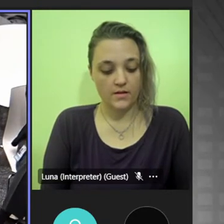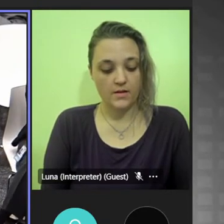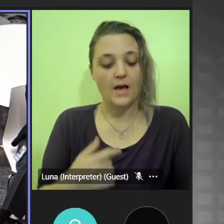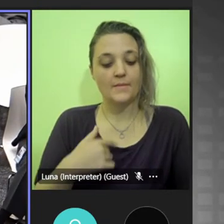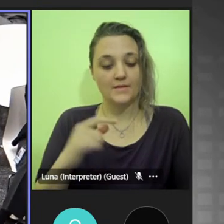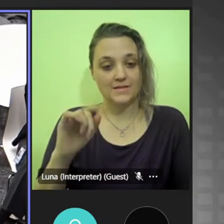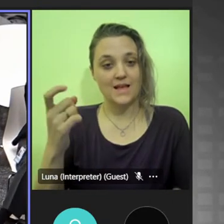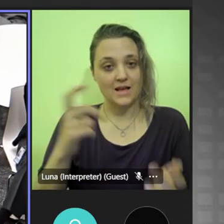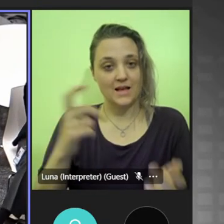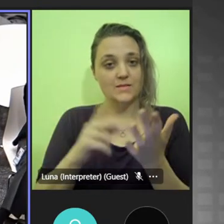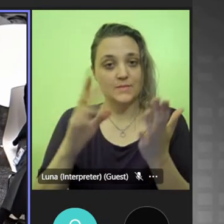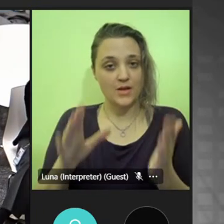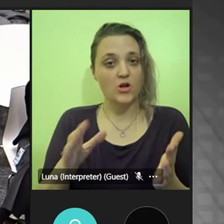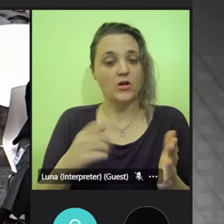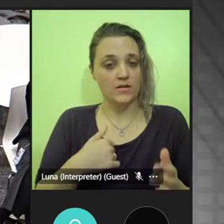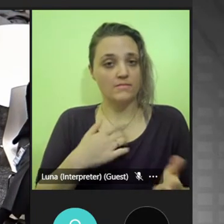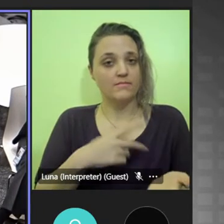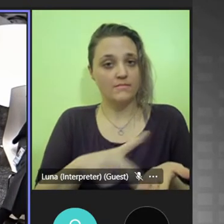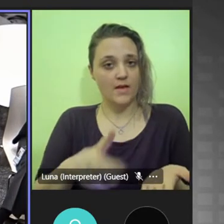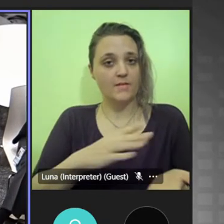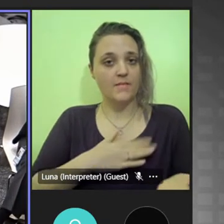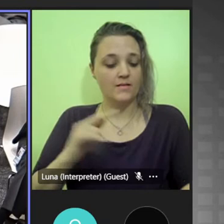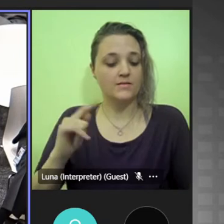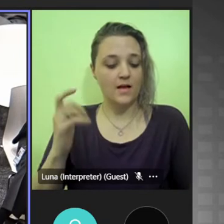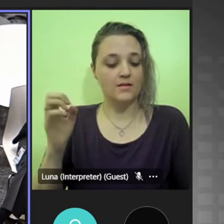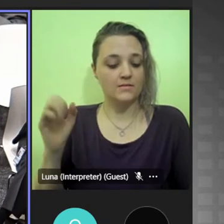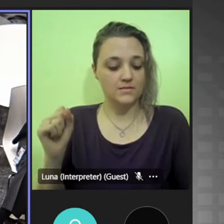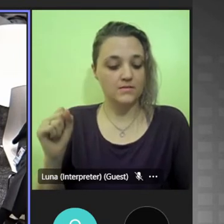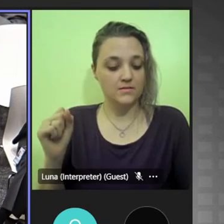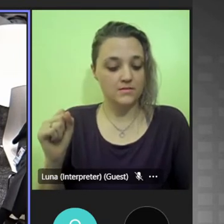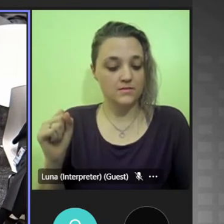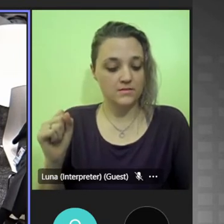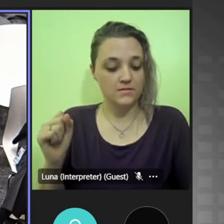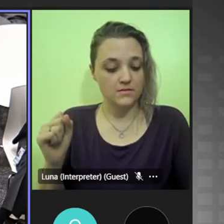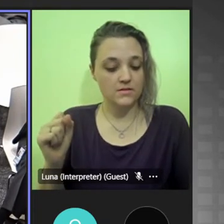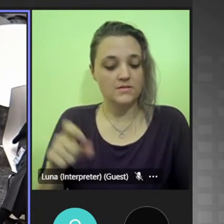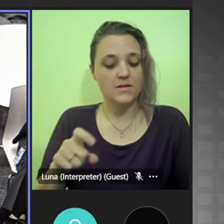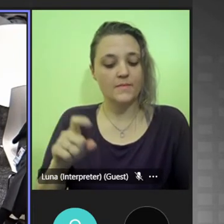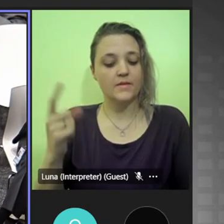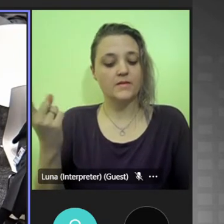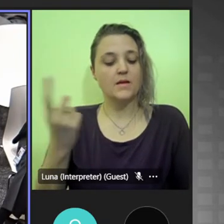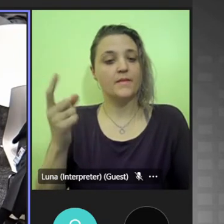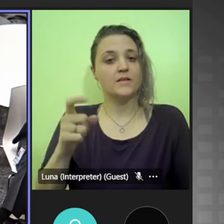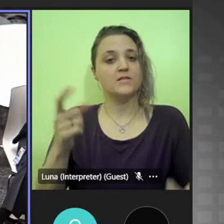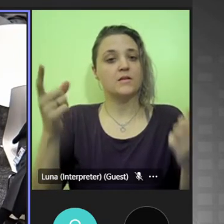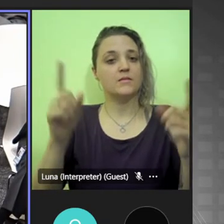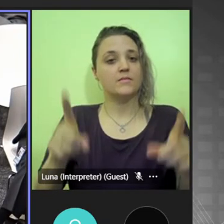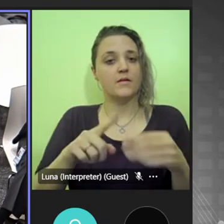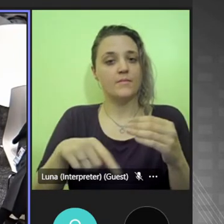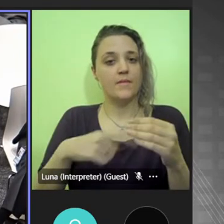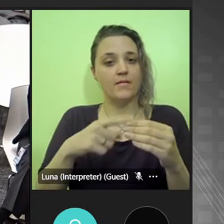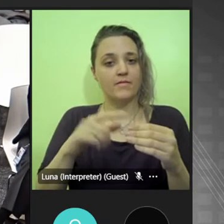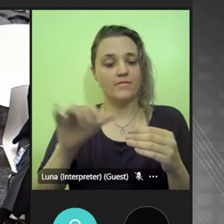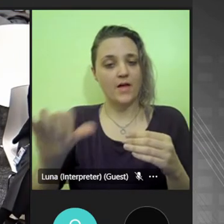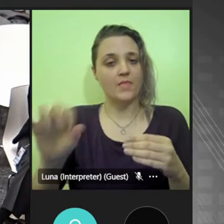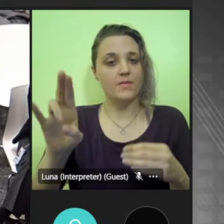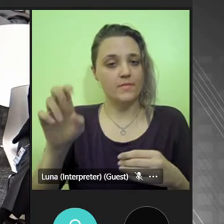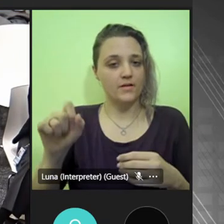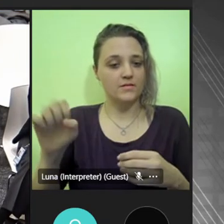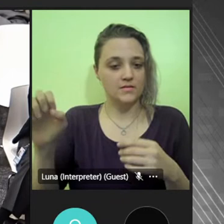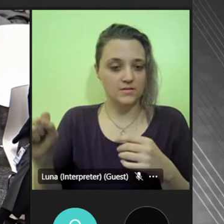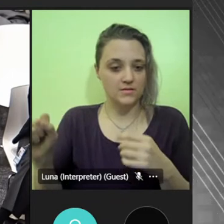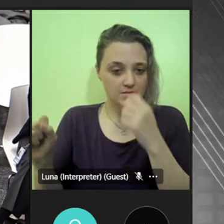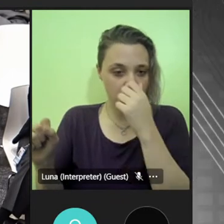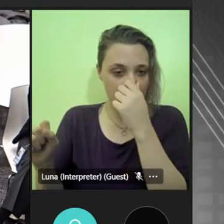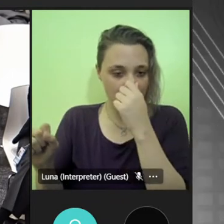and I'm a taxpayer I'm a taxpayer I pay my taxes you don't need to be done about this the Buster